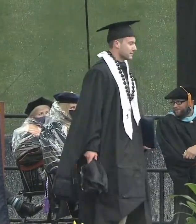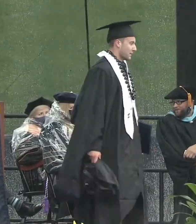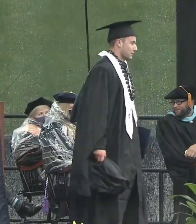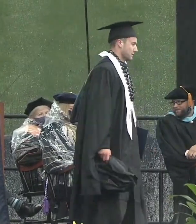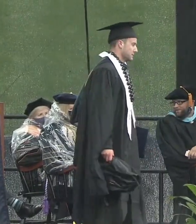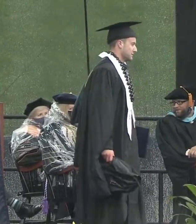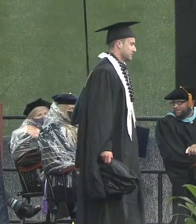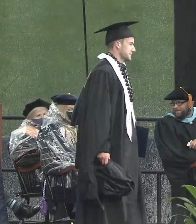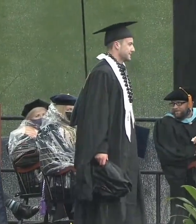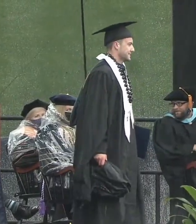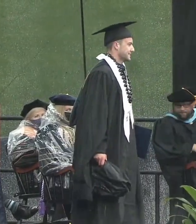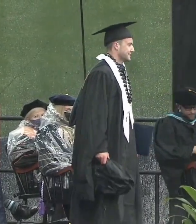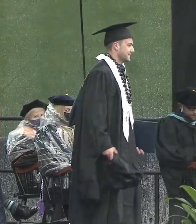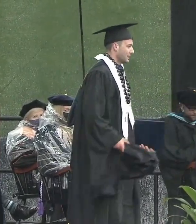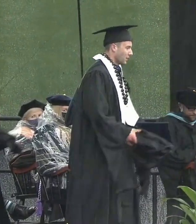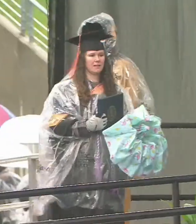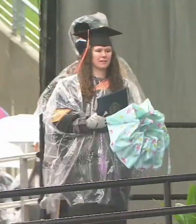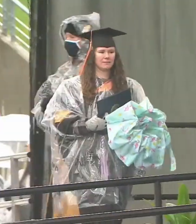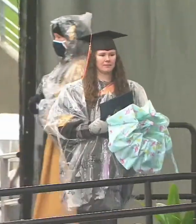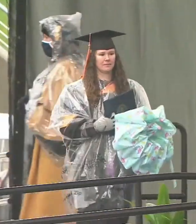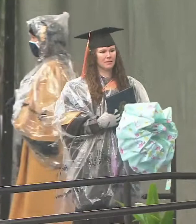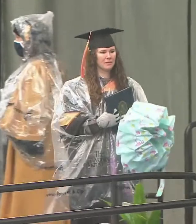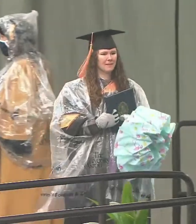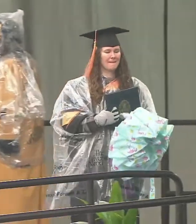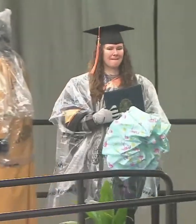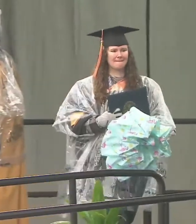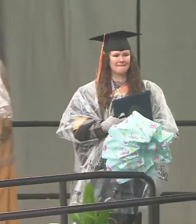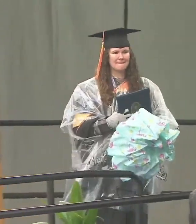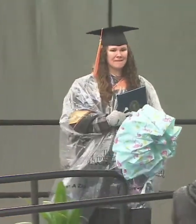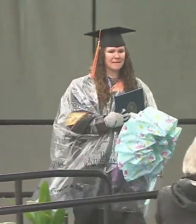April D. Boss.